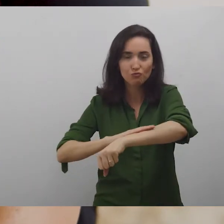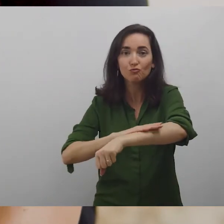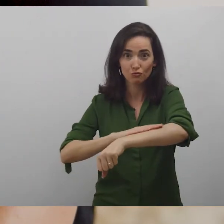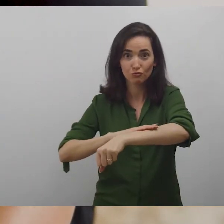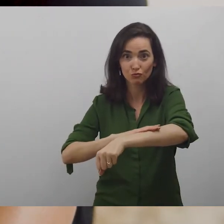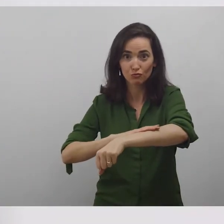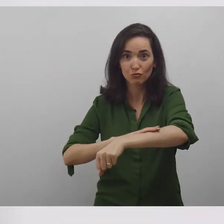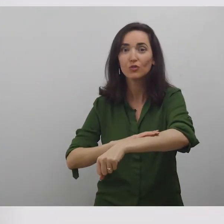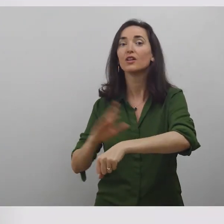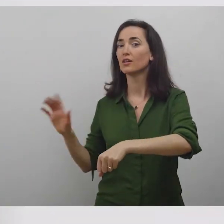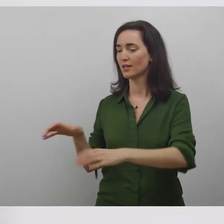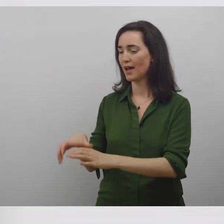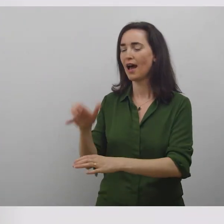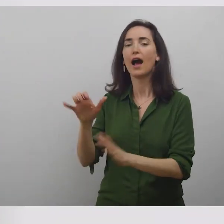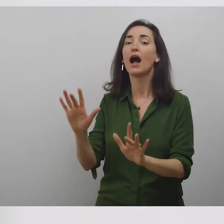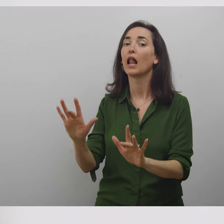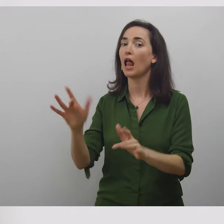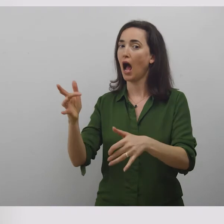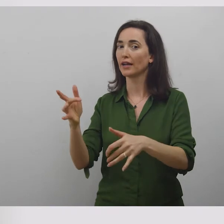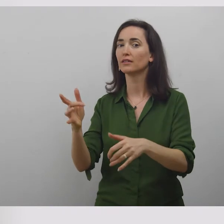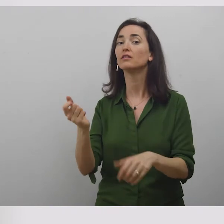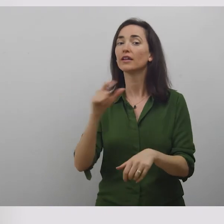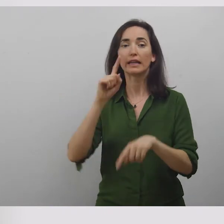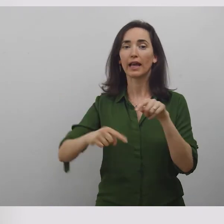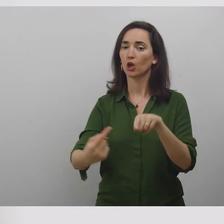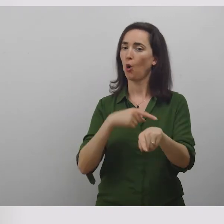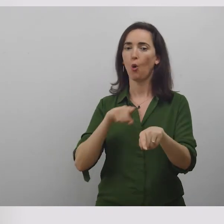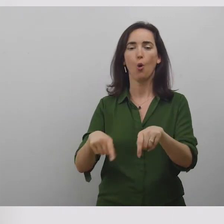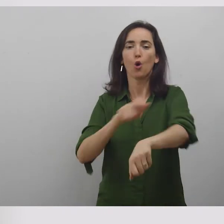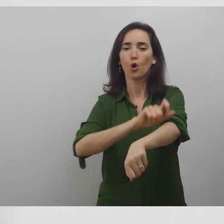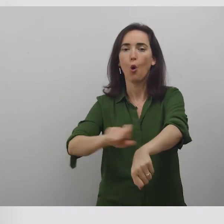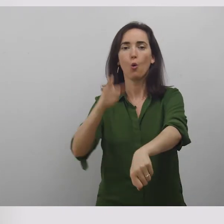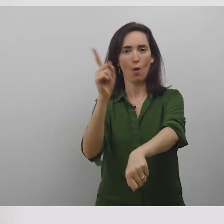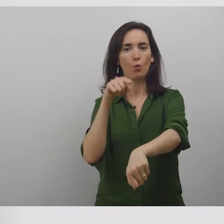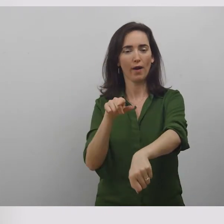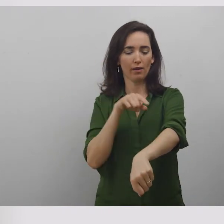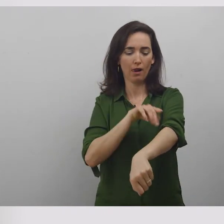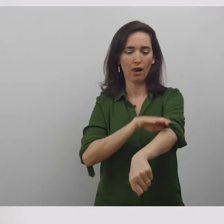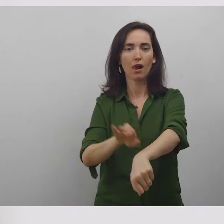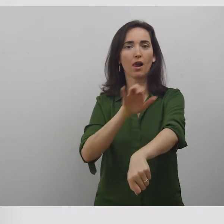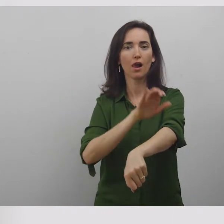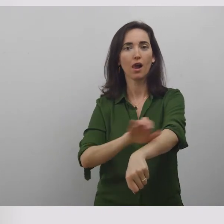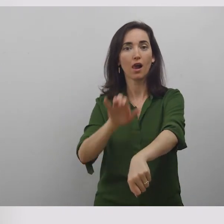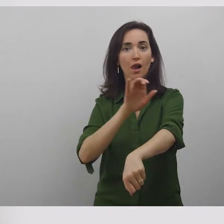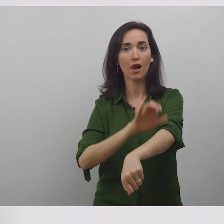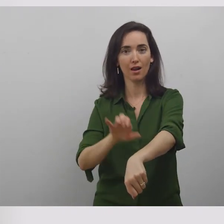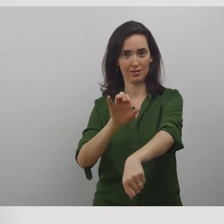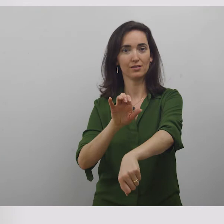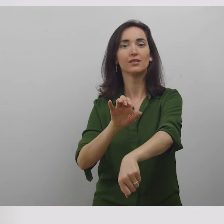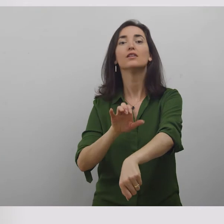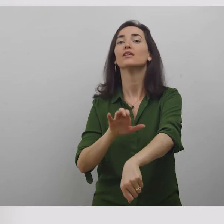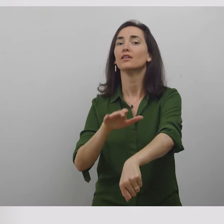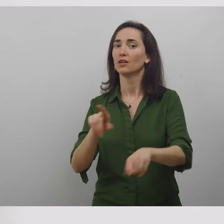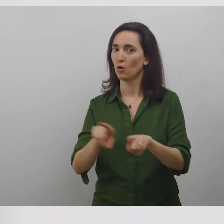you're gonna work, and then you're gonna lightly go in one direction with the jar lid. And what this